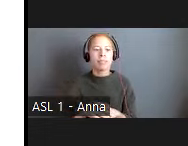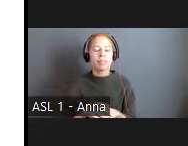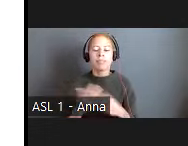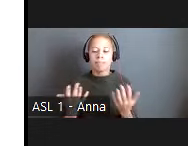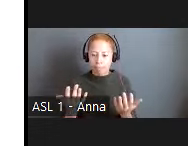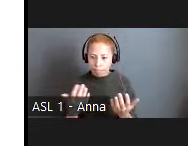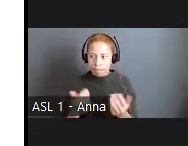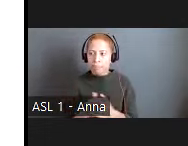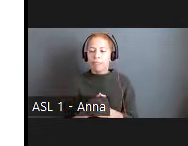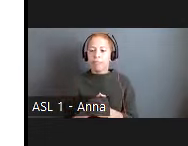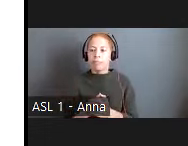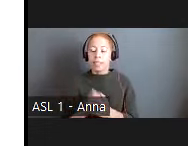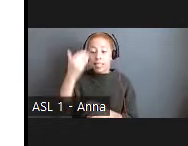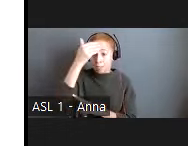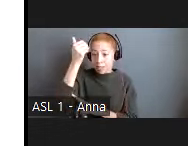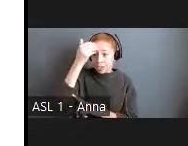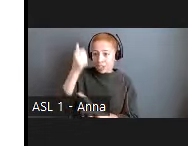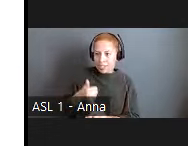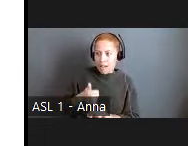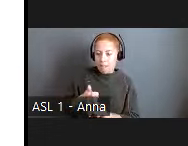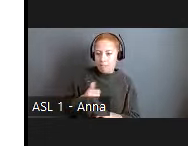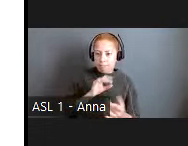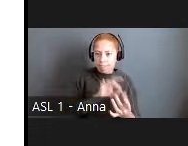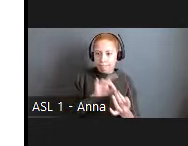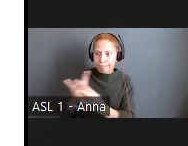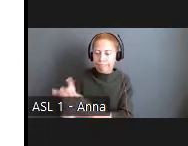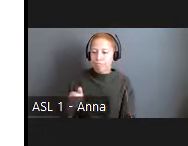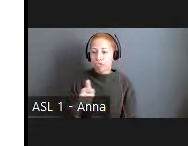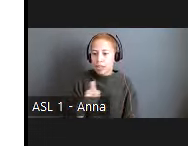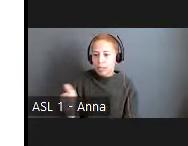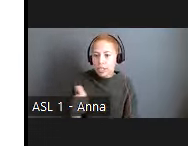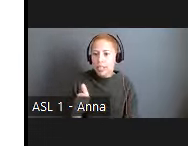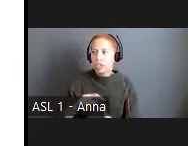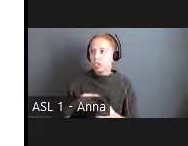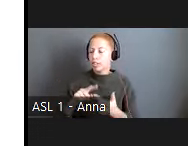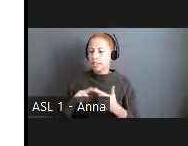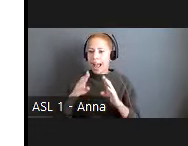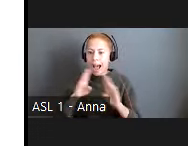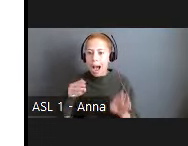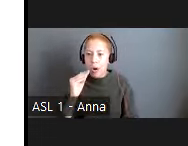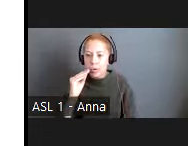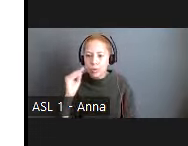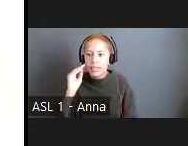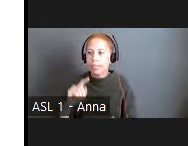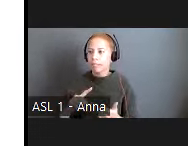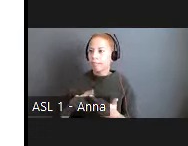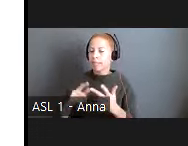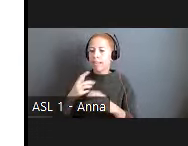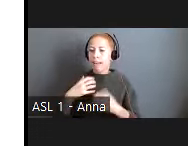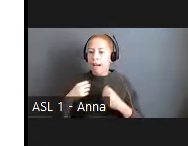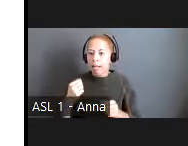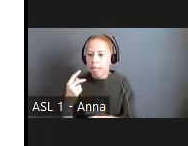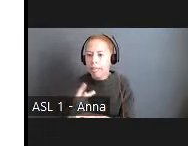across all issues. You can't talk about transportation or housing, healthcare, etc.,